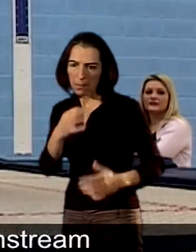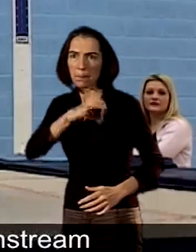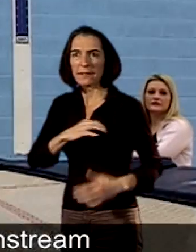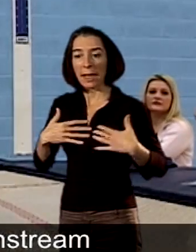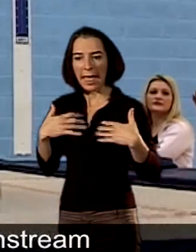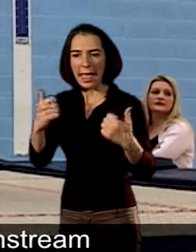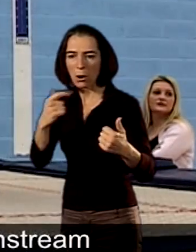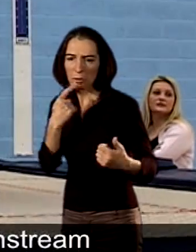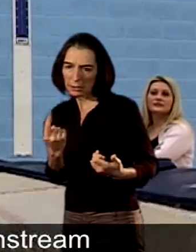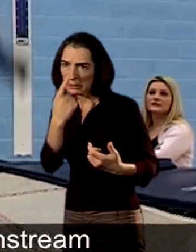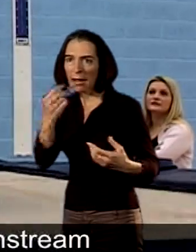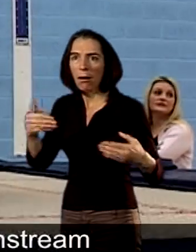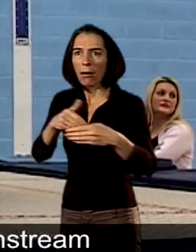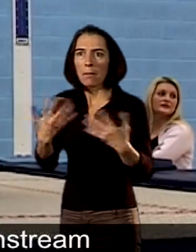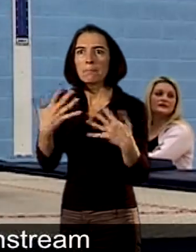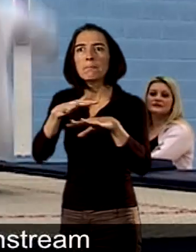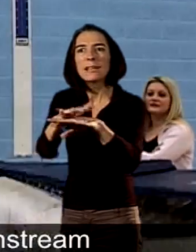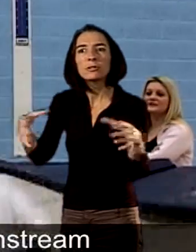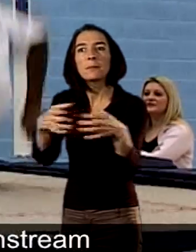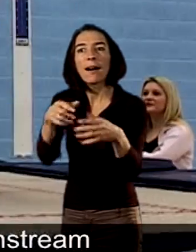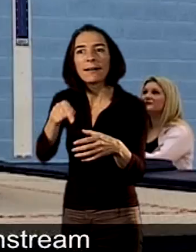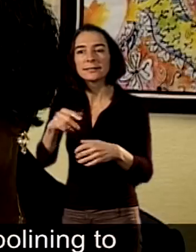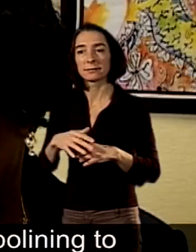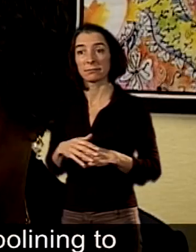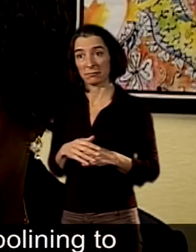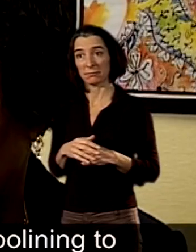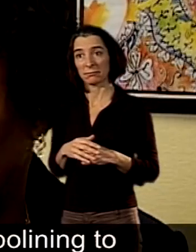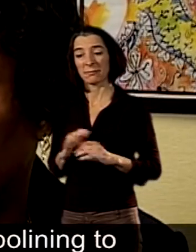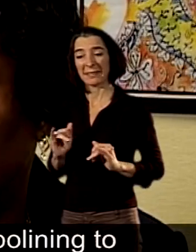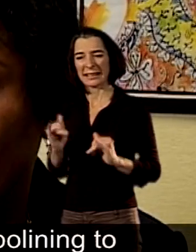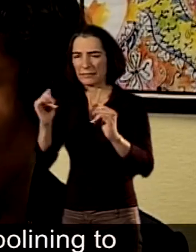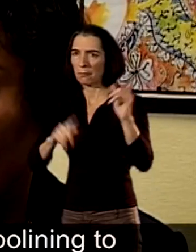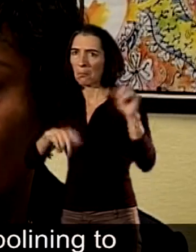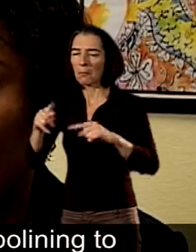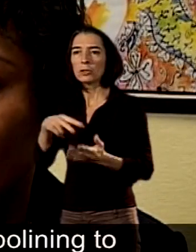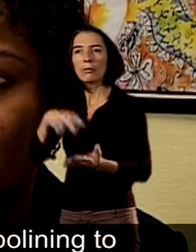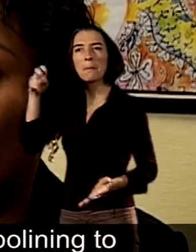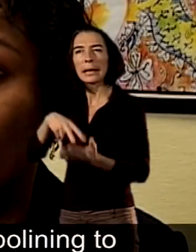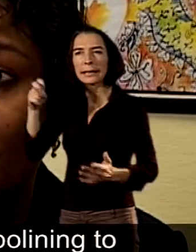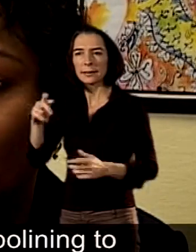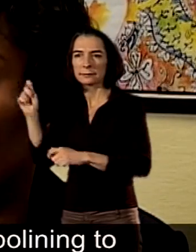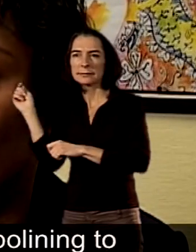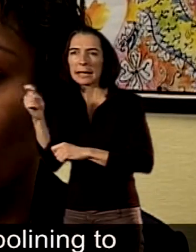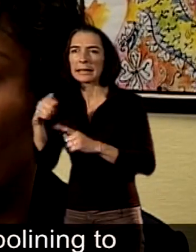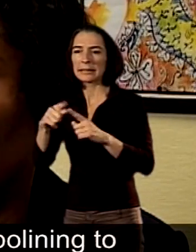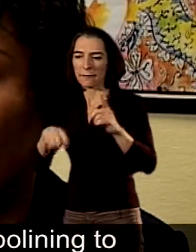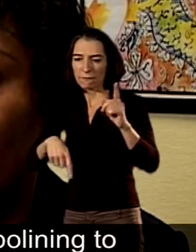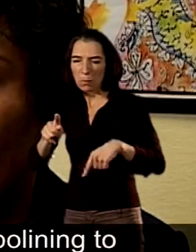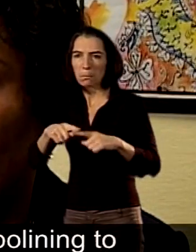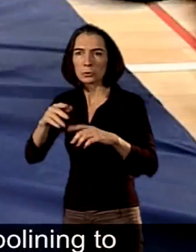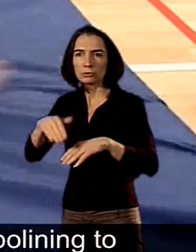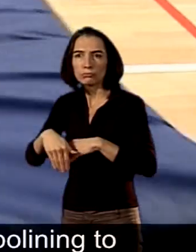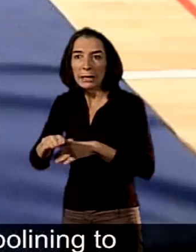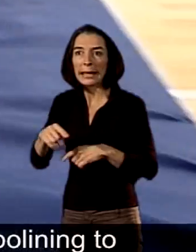their participation in mainstream classes. The activities have varied from trampolining to tennis to football,